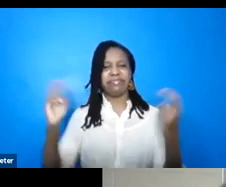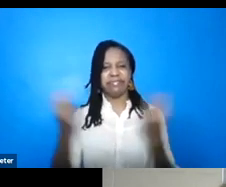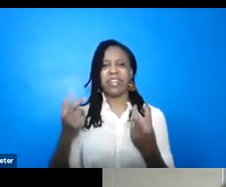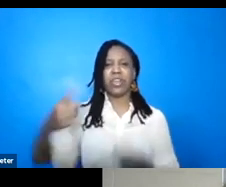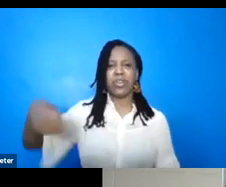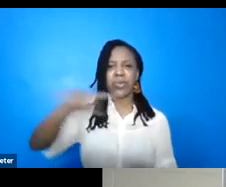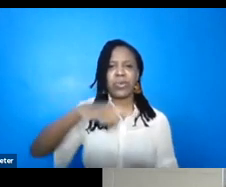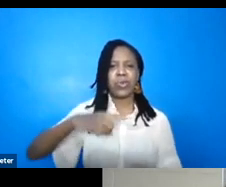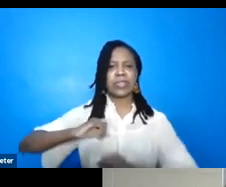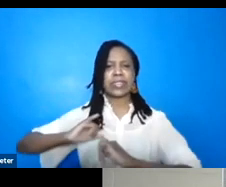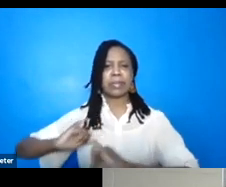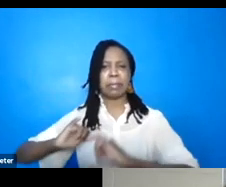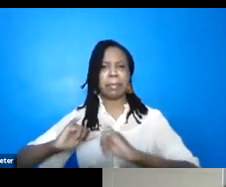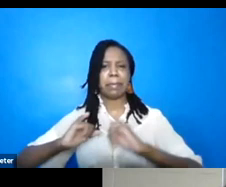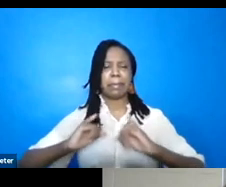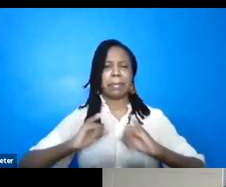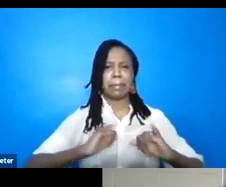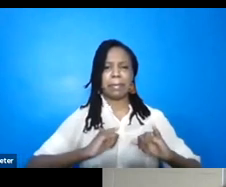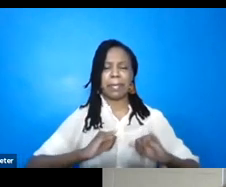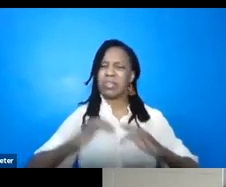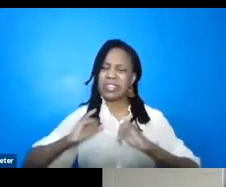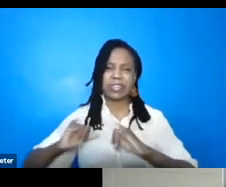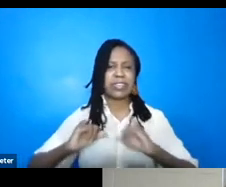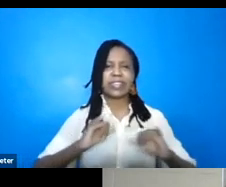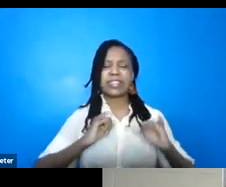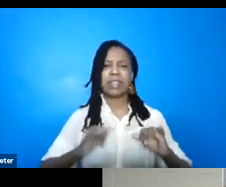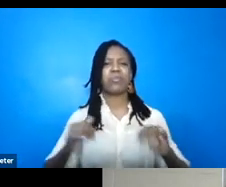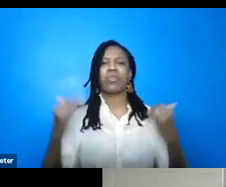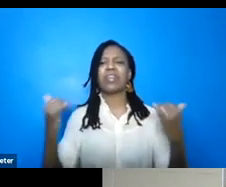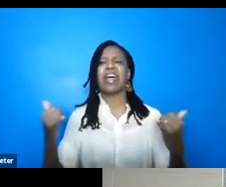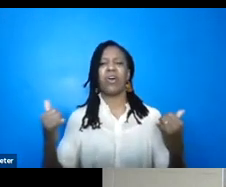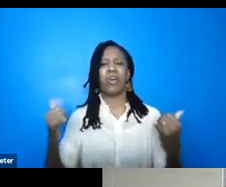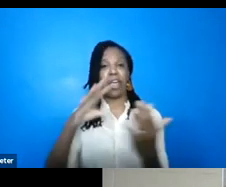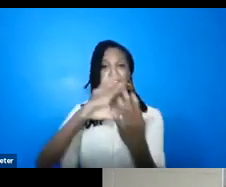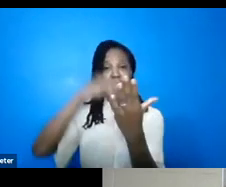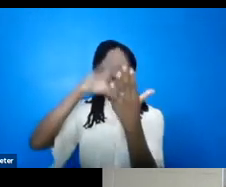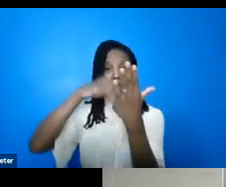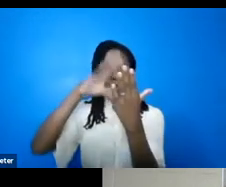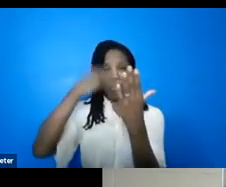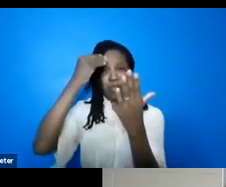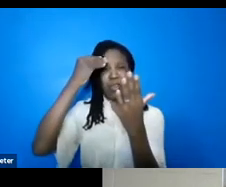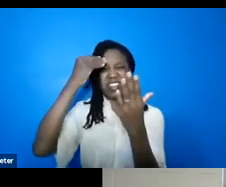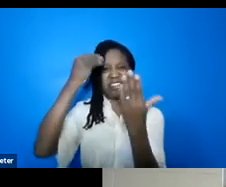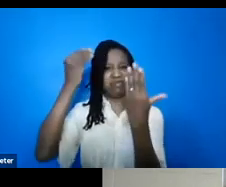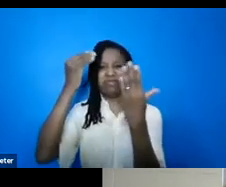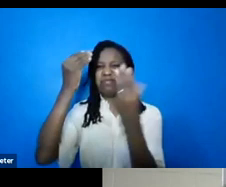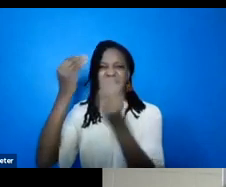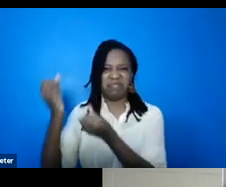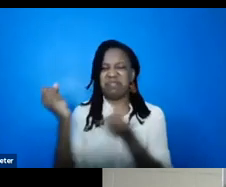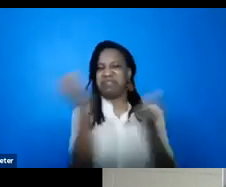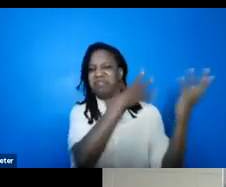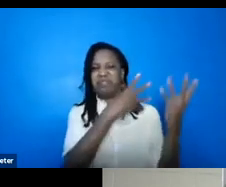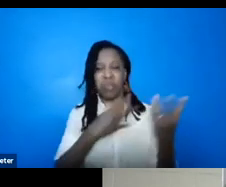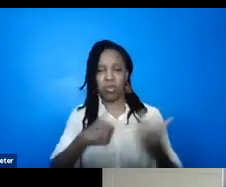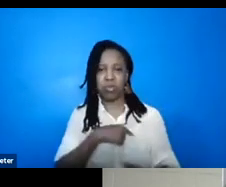5 men that are in their lives or that are not in their life that they admire. And I would tell them, like, because inside of the